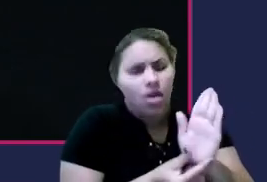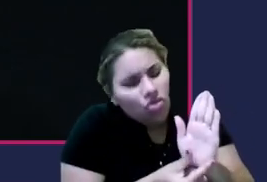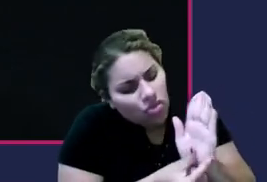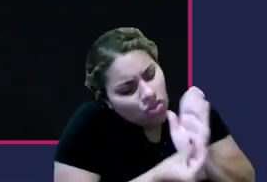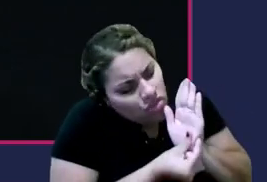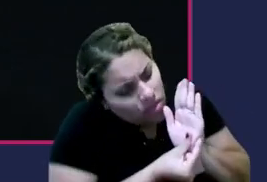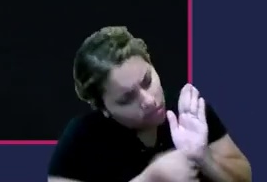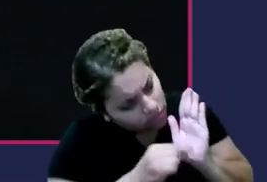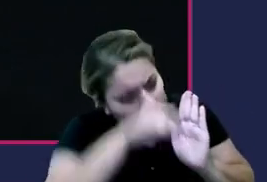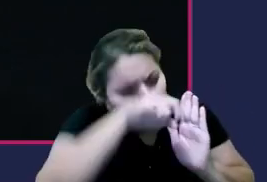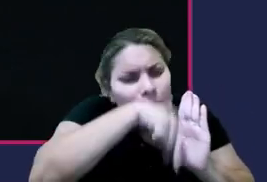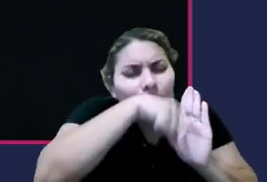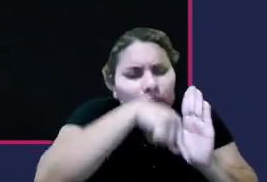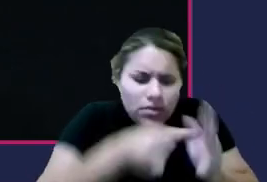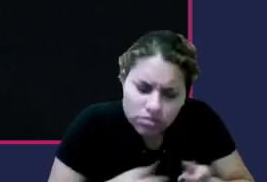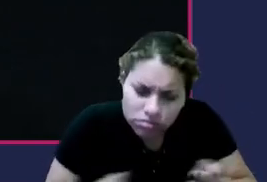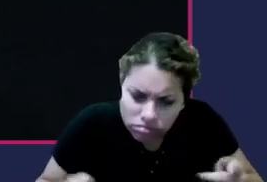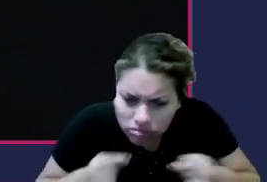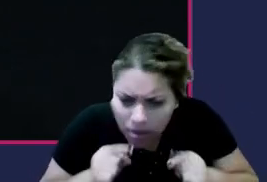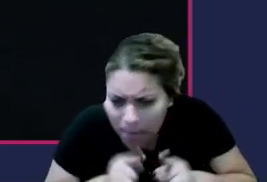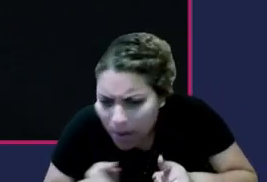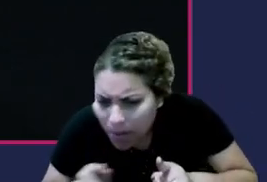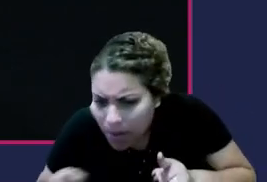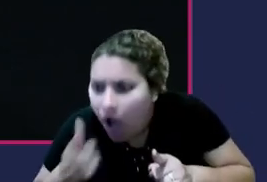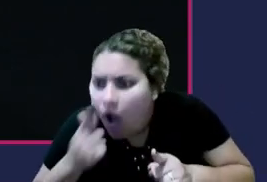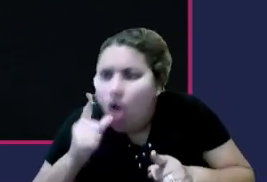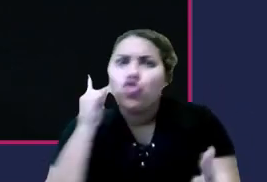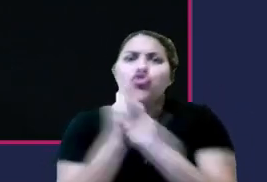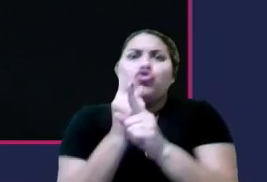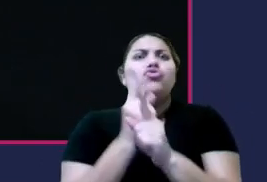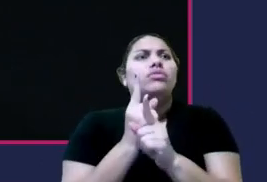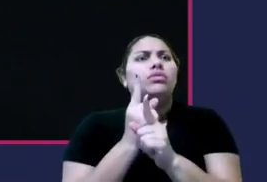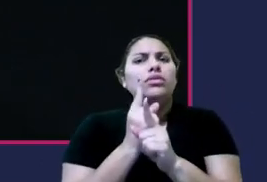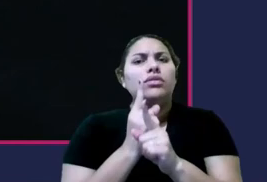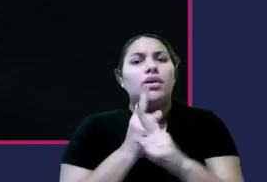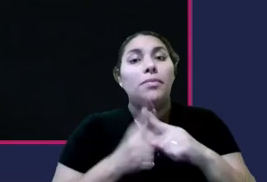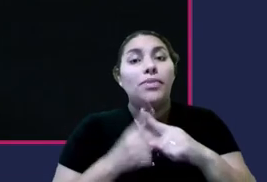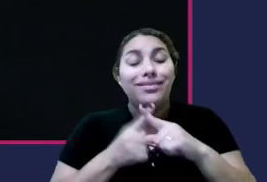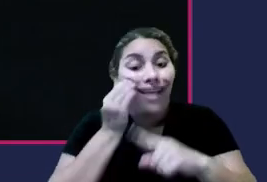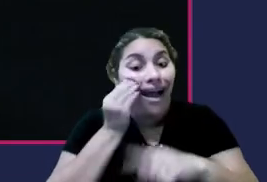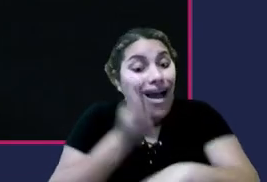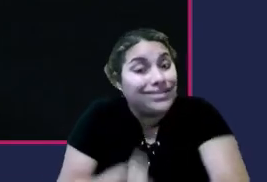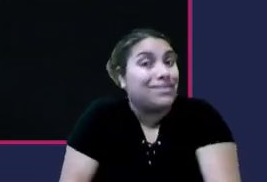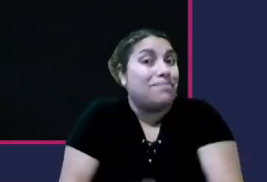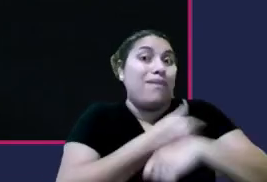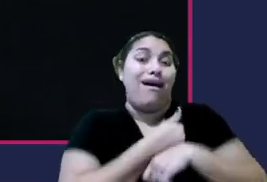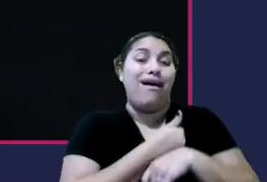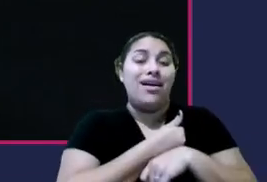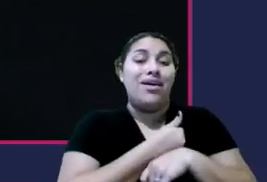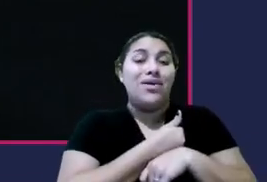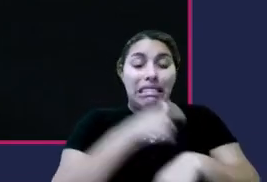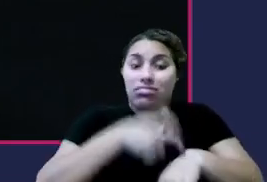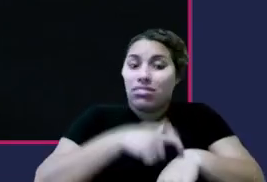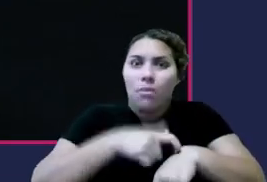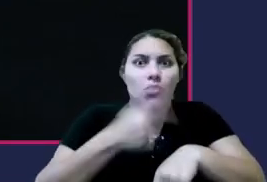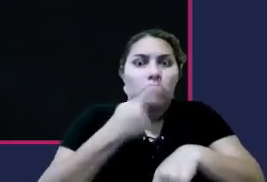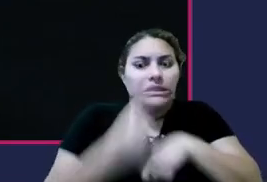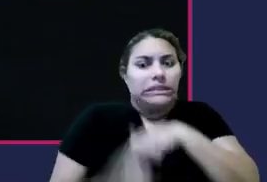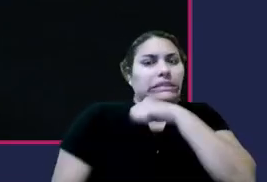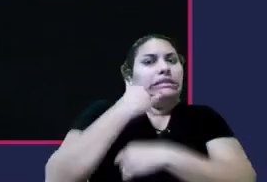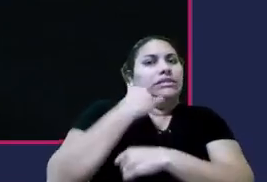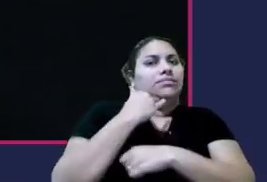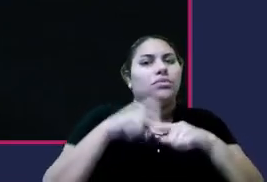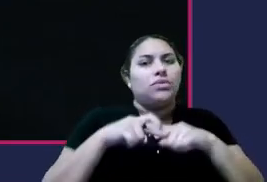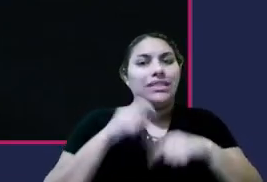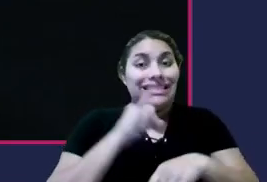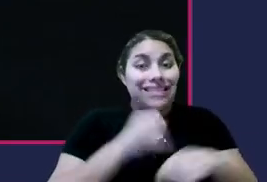but the time is of the essence at that point. So we need to anticipate treatment to